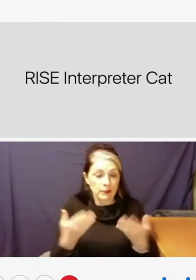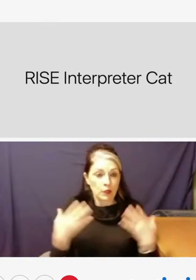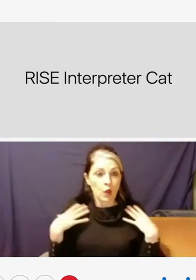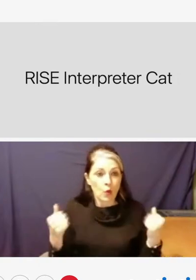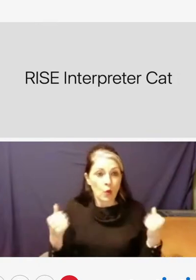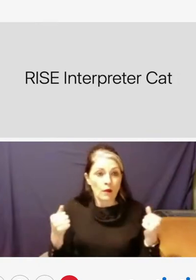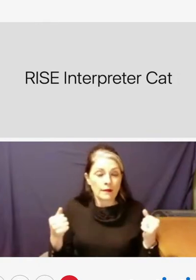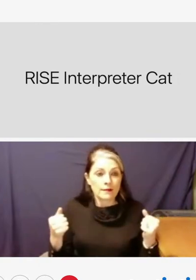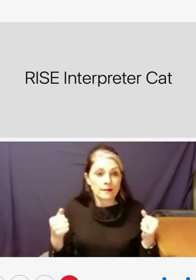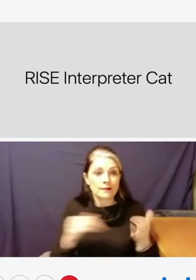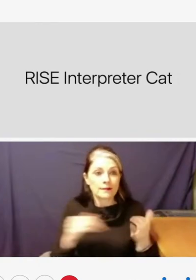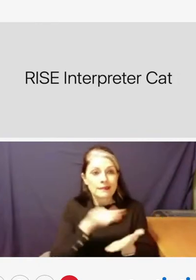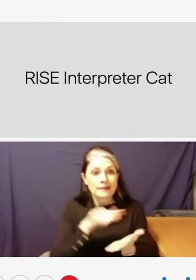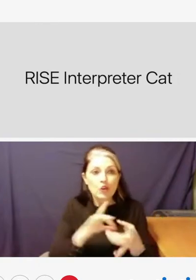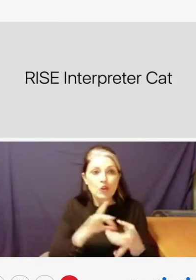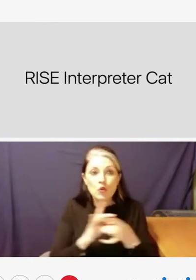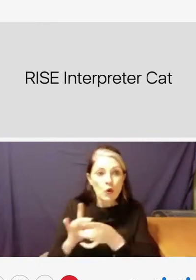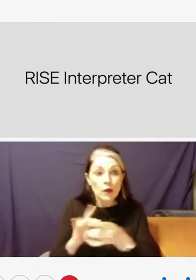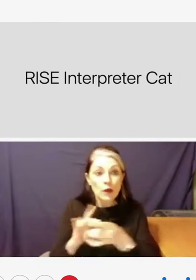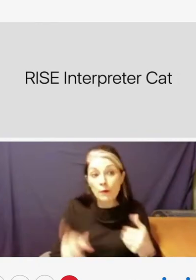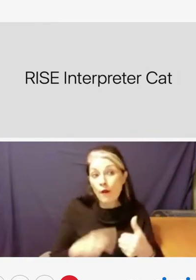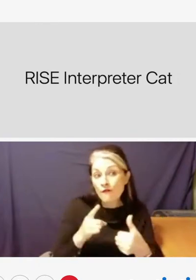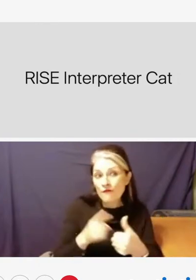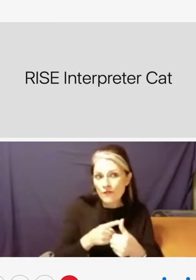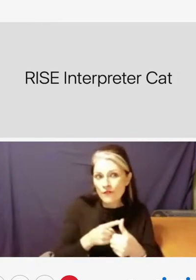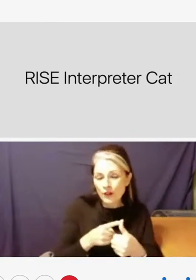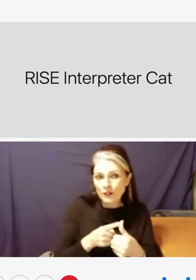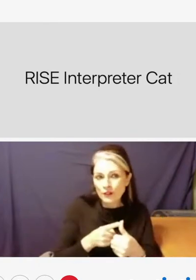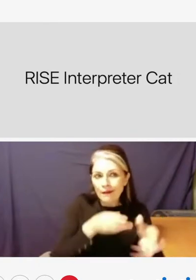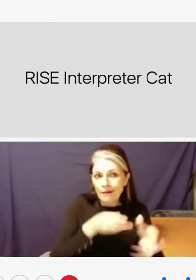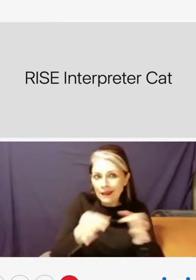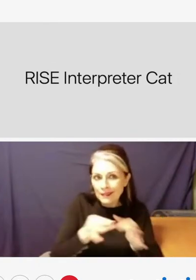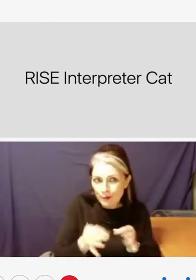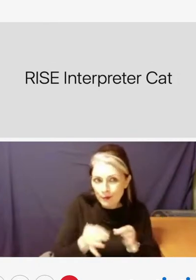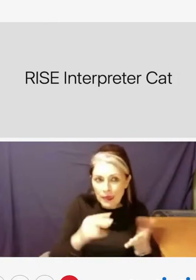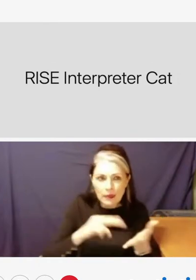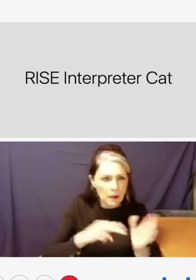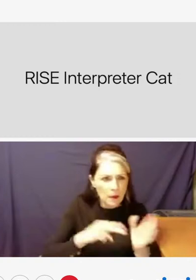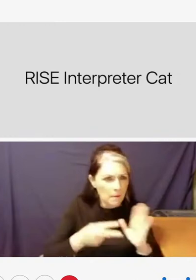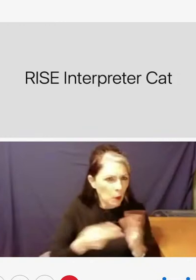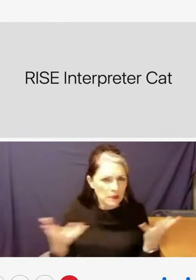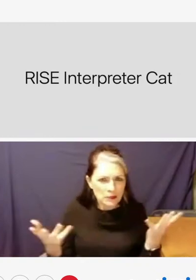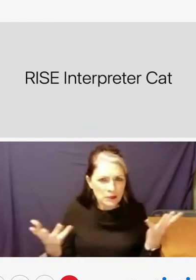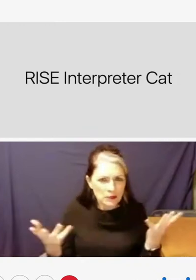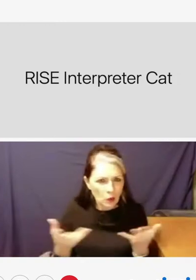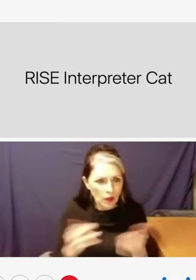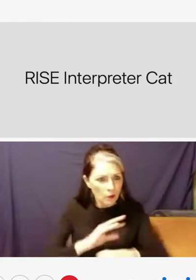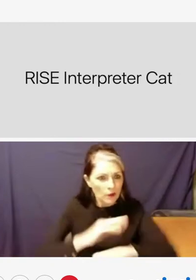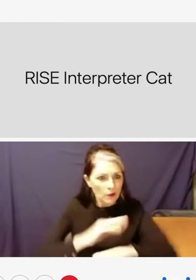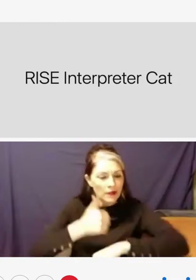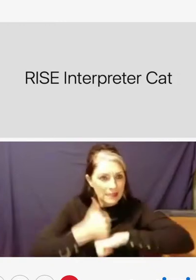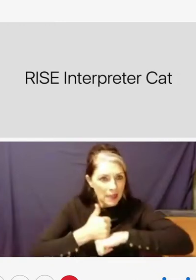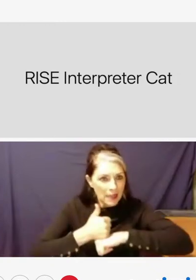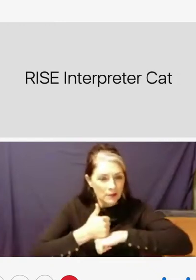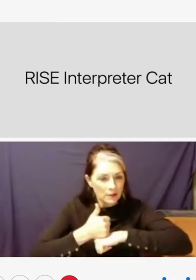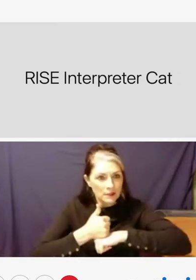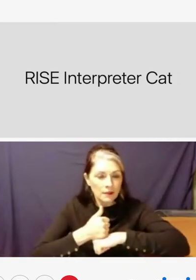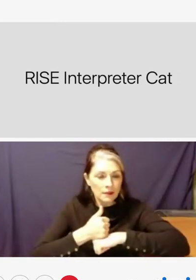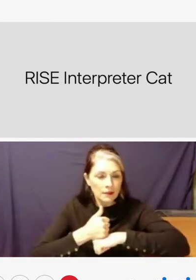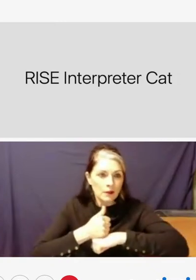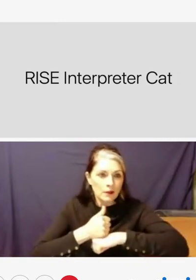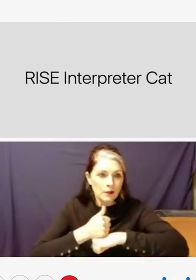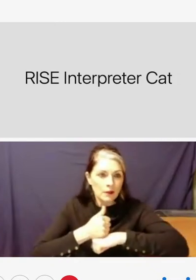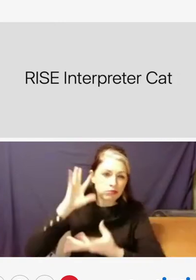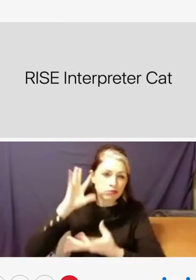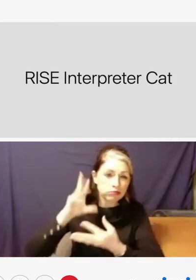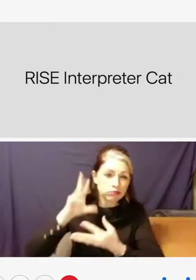tell you about the wellness centers and and the purpose of the wellness centers that we have established at our Comprehensive High Schools I want to begin with a quote by the